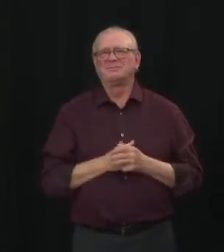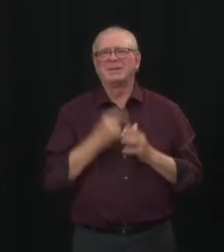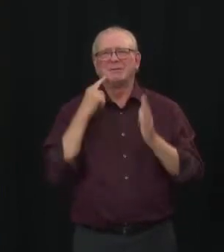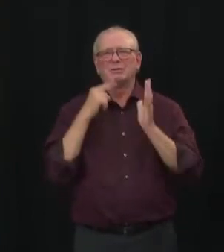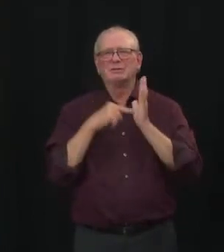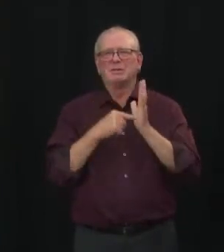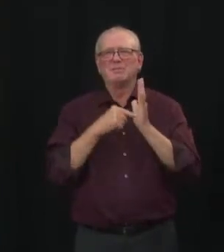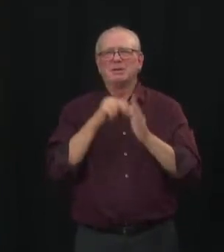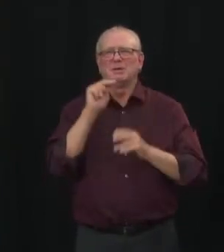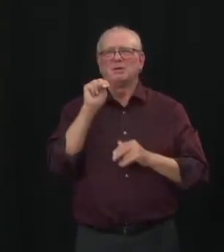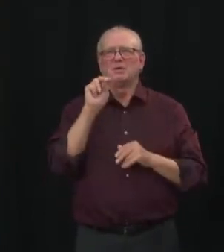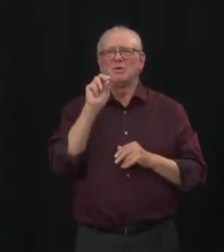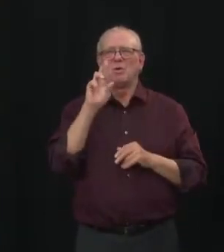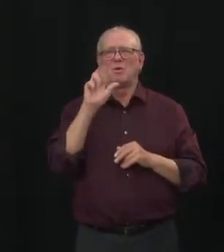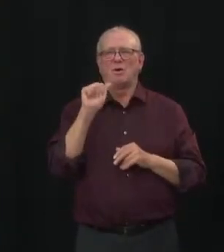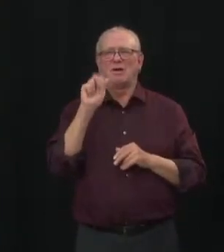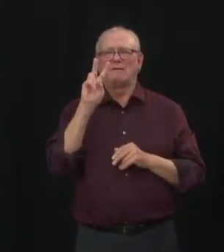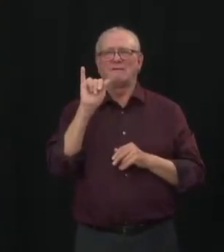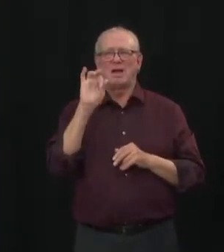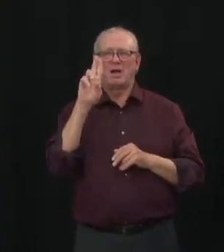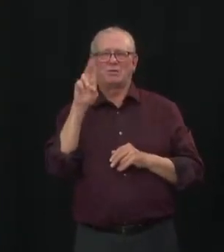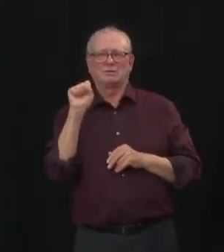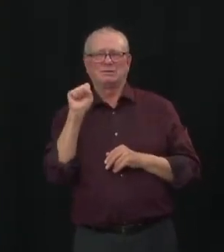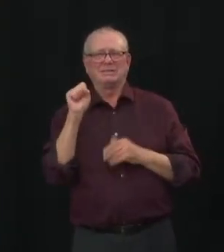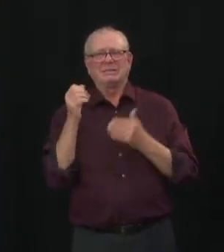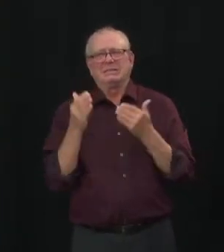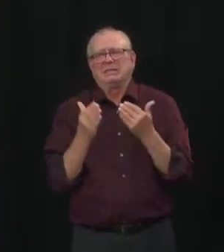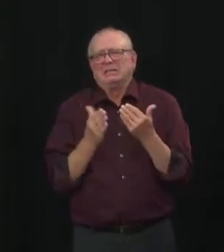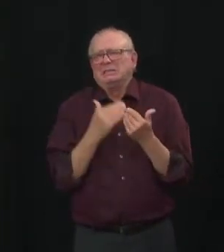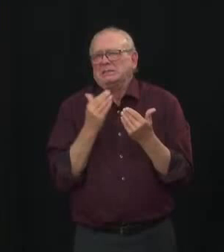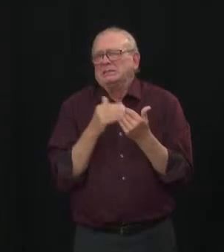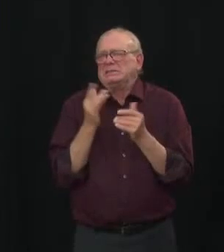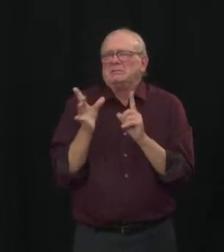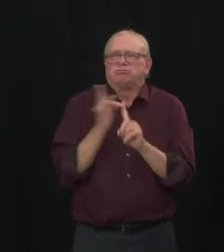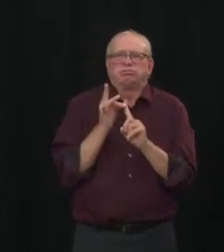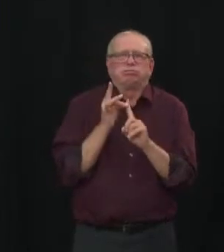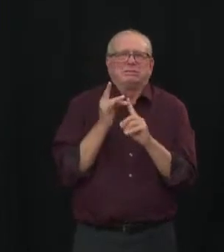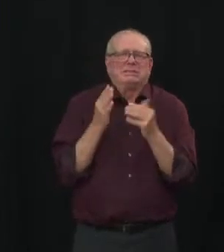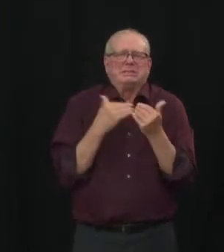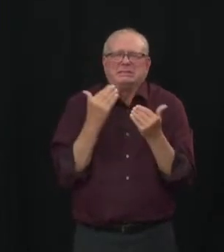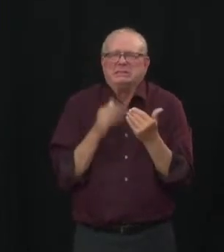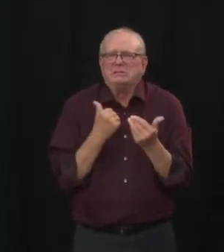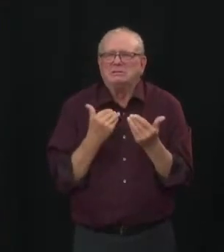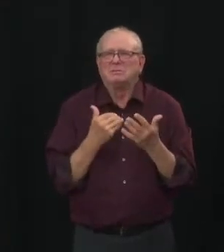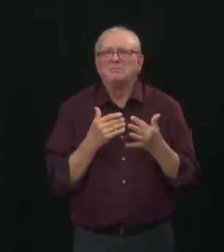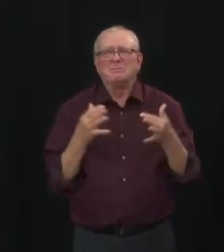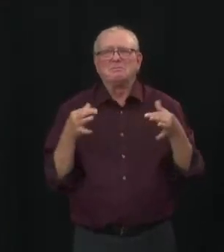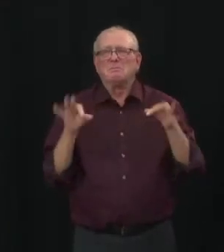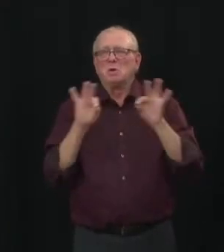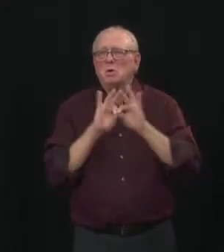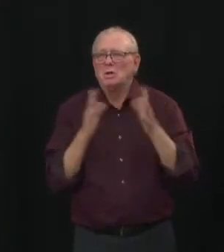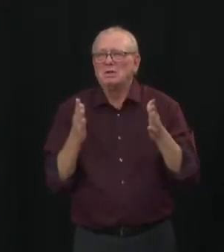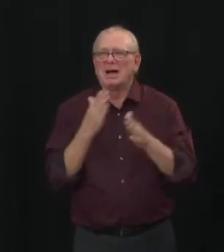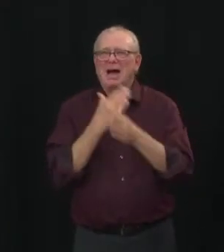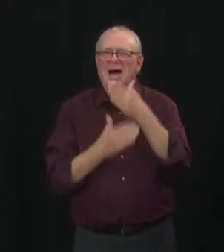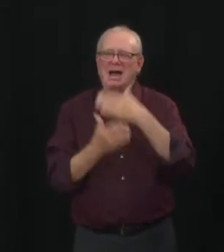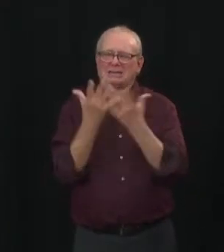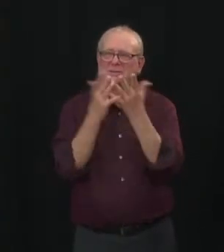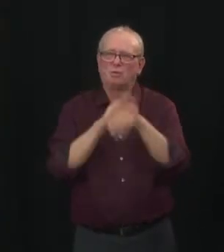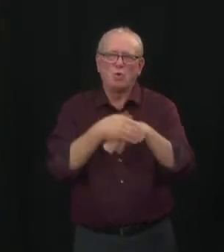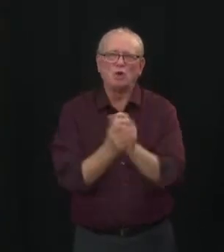is extremely infectious. And it's a good reminder of the fact that washing hands frequently is a protection not